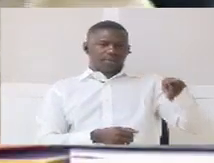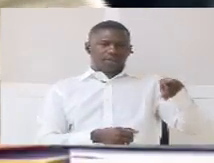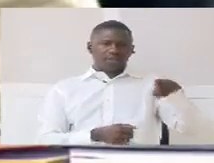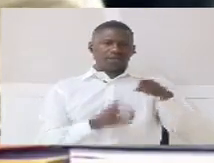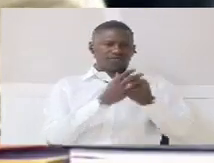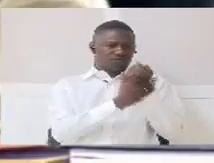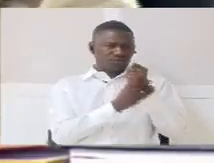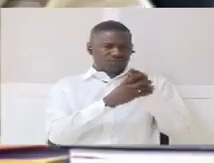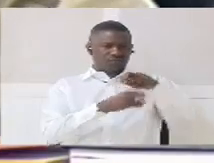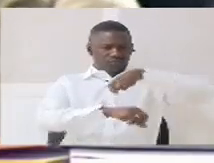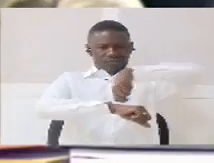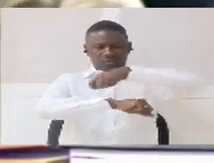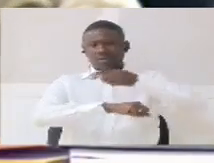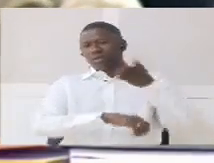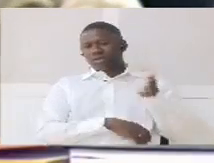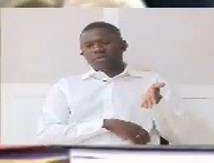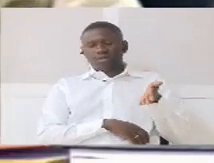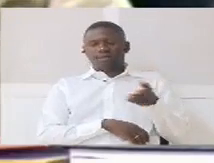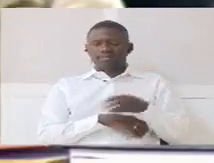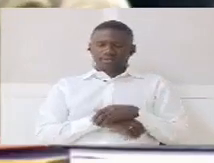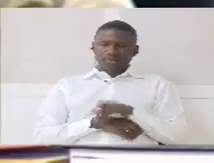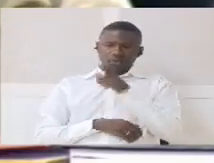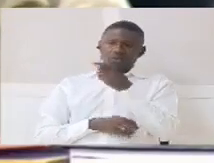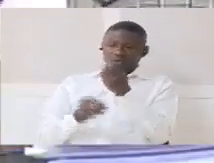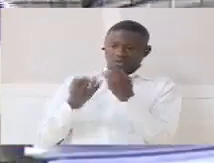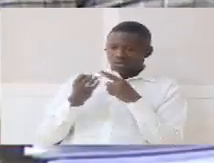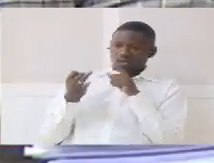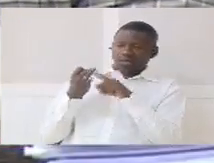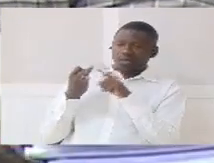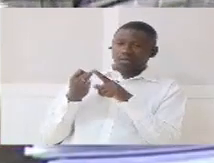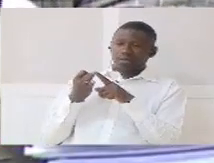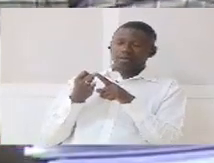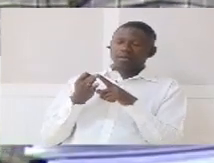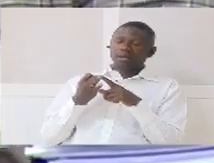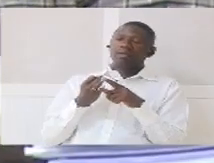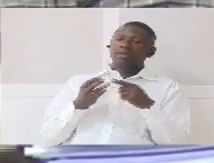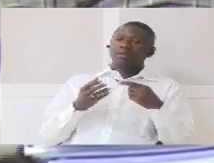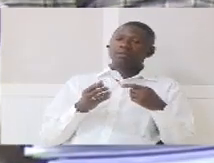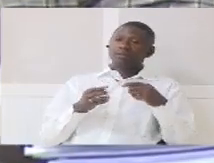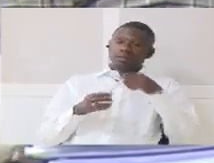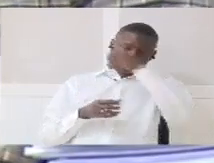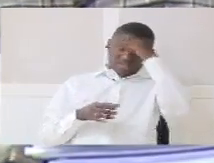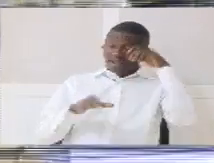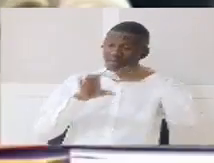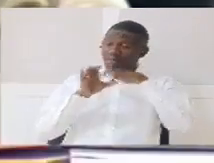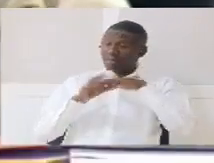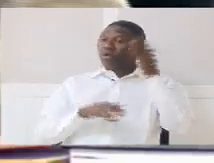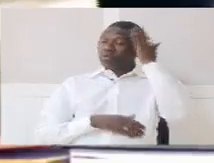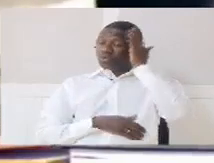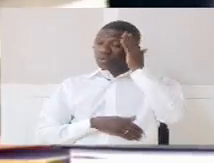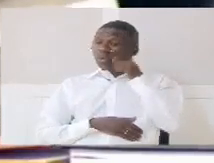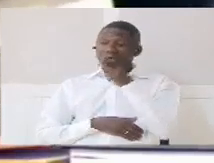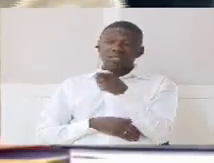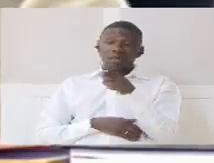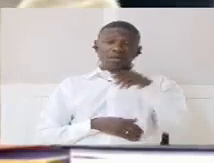Right? Yes. You told us that management knew that the pap was killing the inmates. And